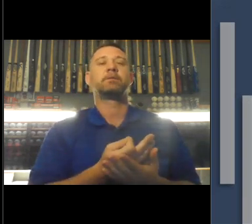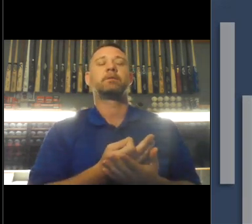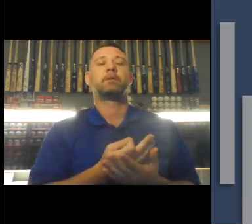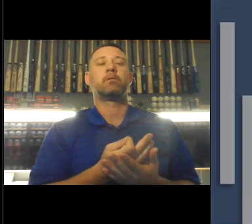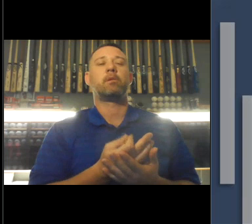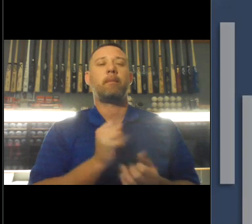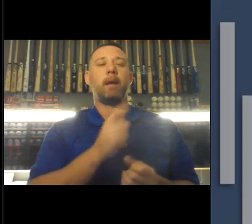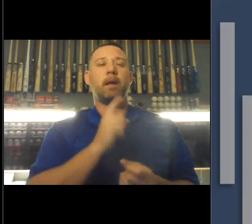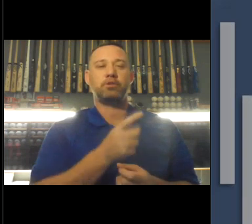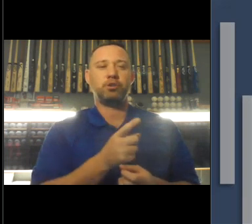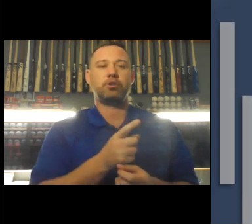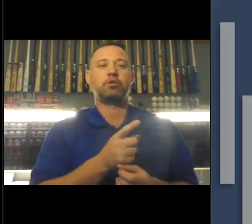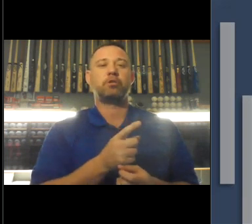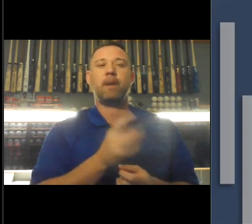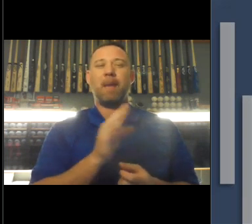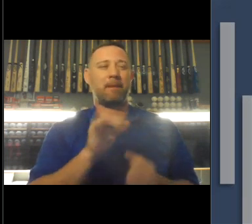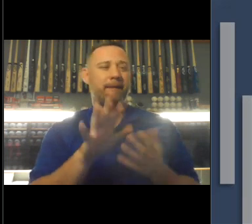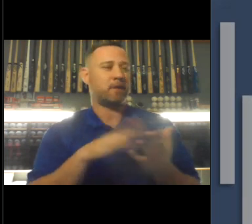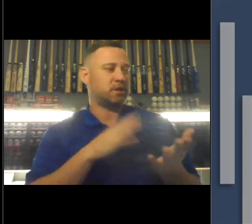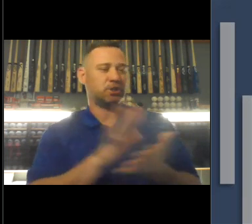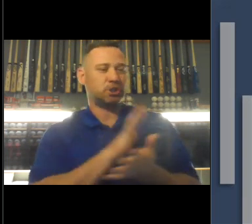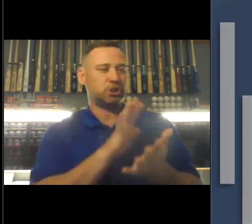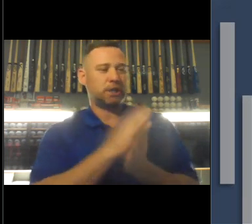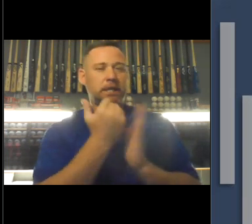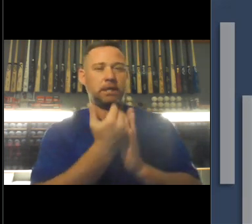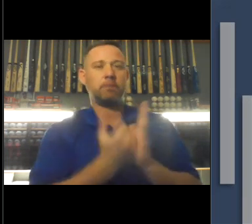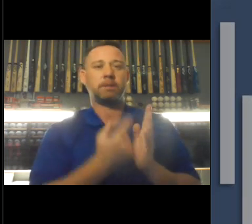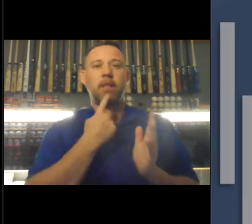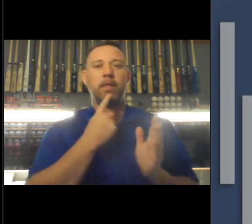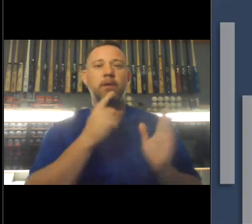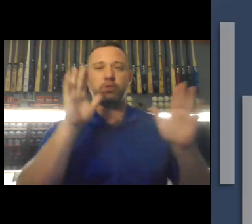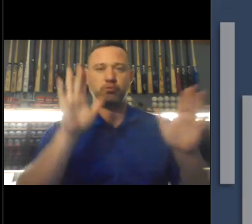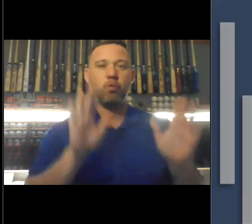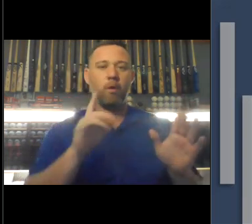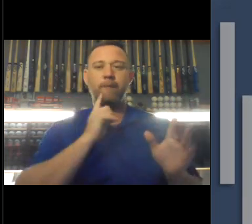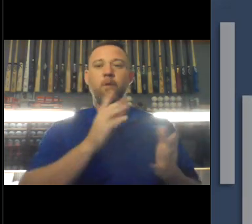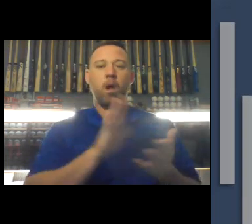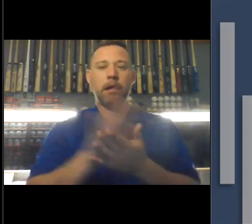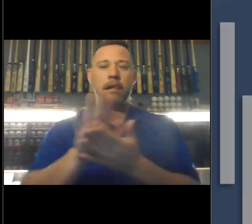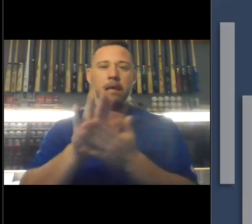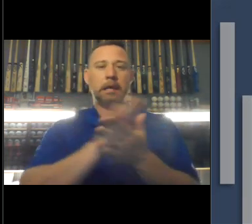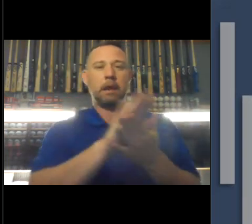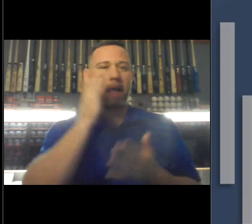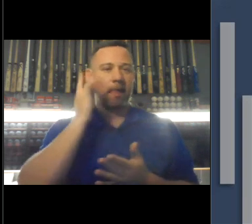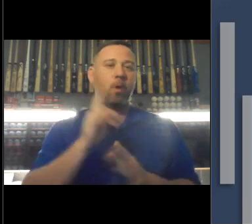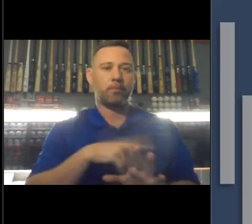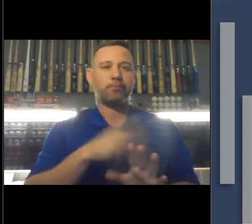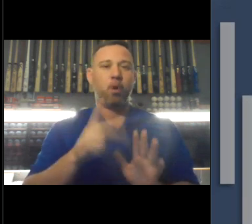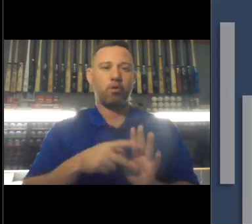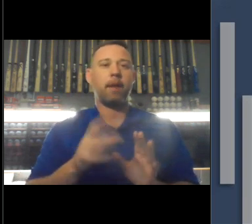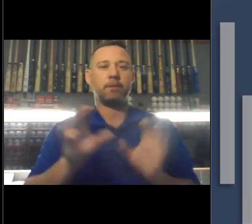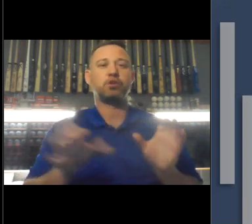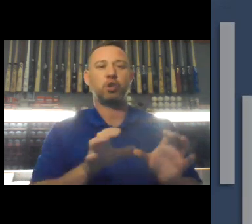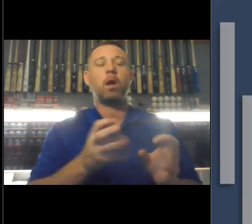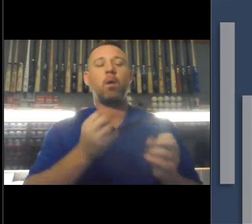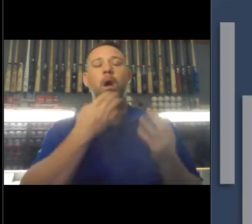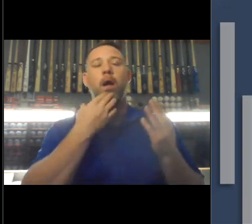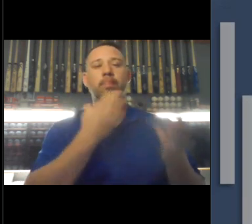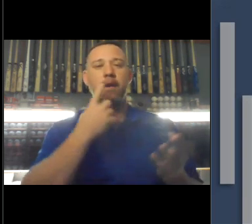maybe have that in a sheet, because I think this is really extraordinary in terms of what the Clean Up California program is doing. I also wanted to thank you for